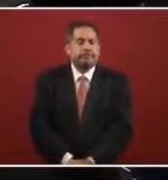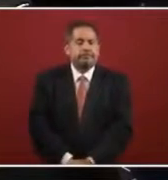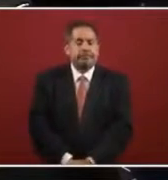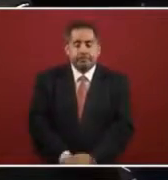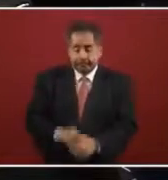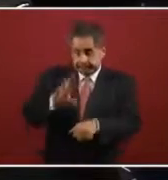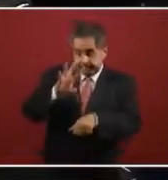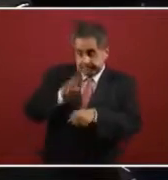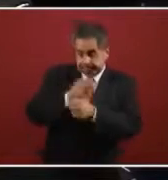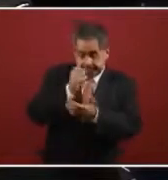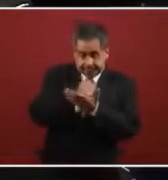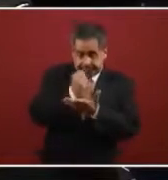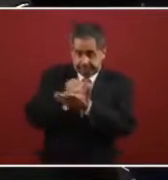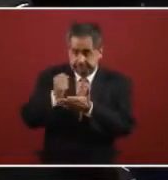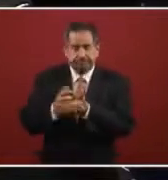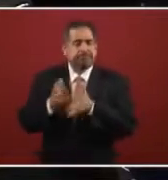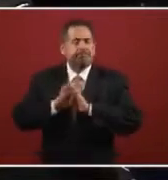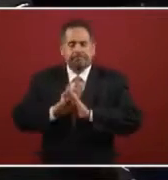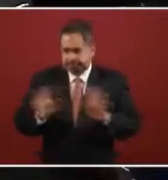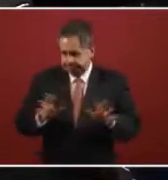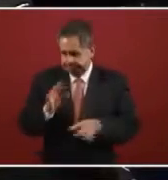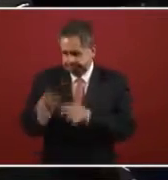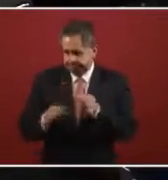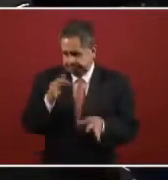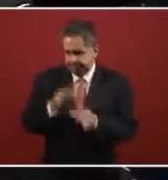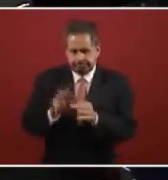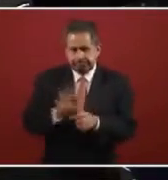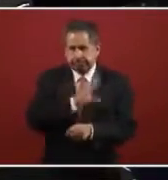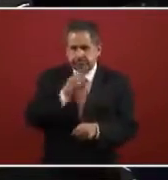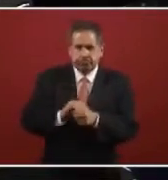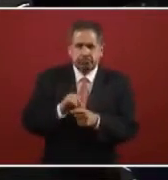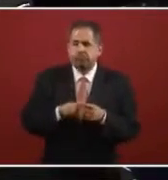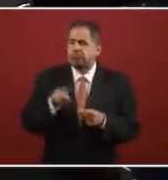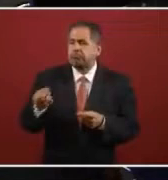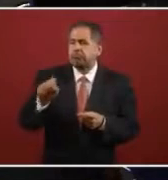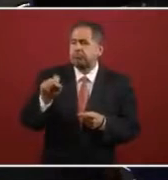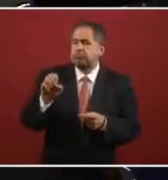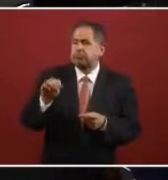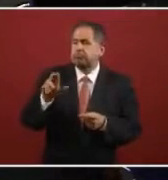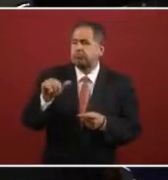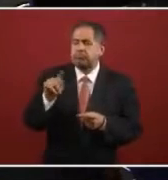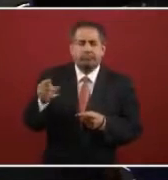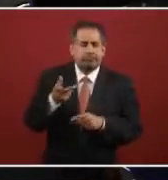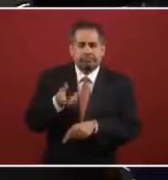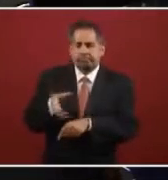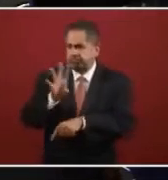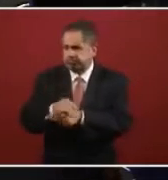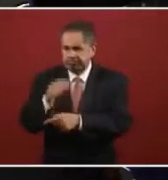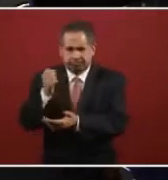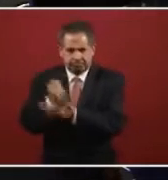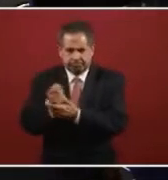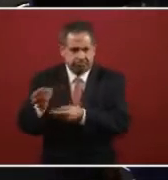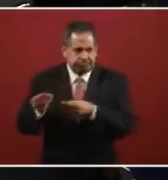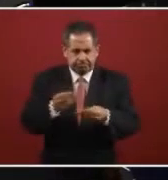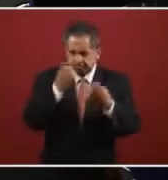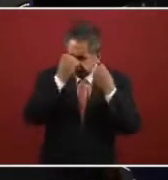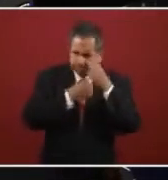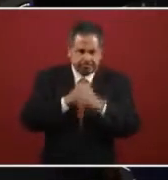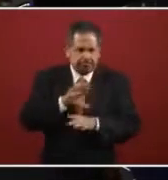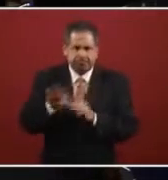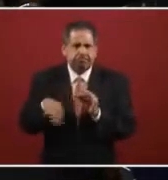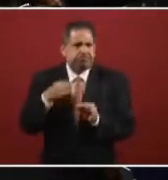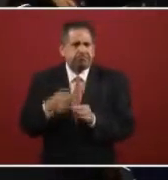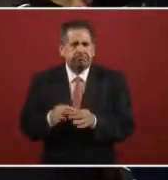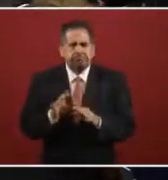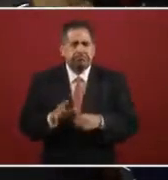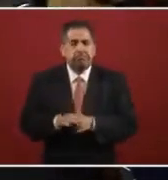permisos están al Yes, the 100%, permits are todos los permisos 100% de Semarnat from ya se Semarnat. entregaron, and they've been la delivered, evaluación, and the y como